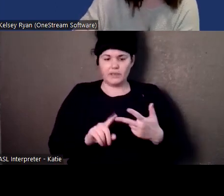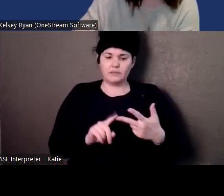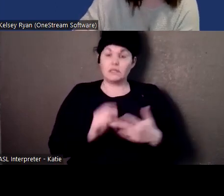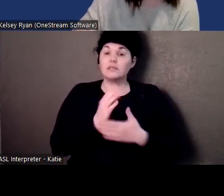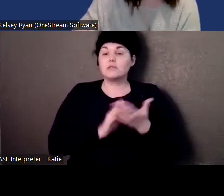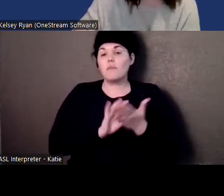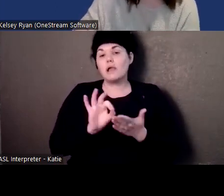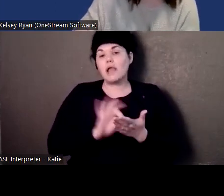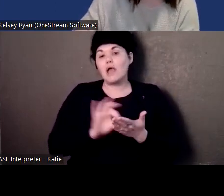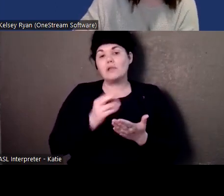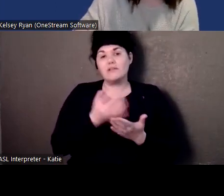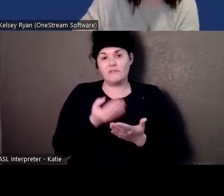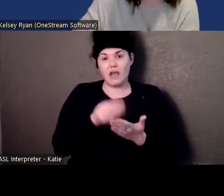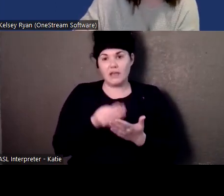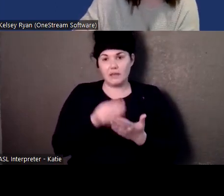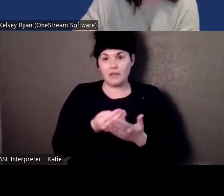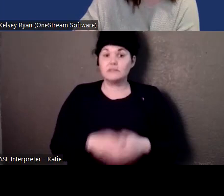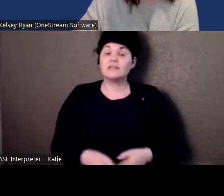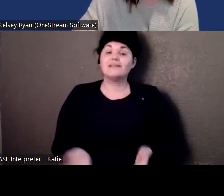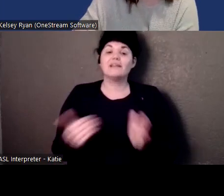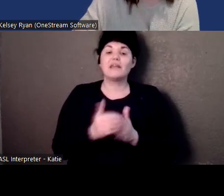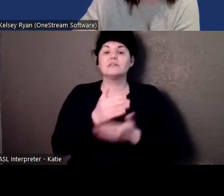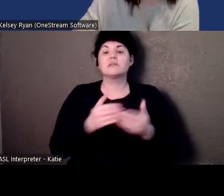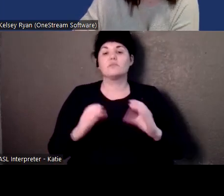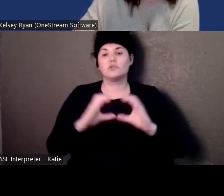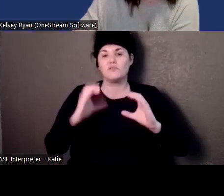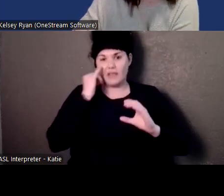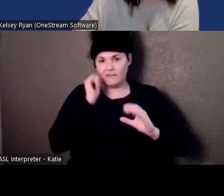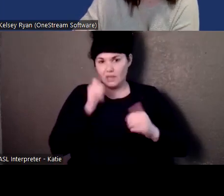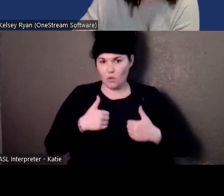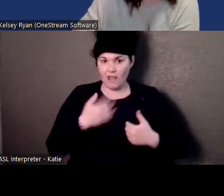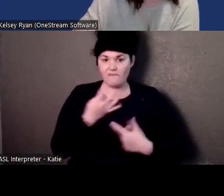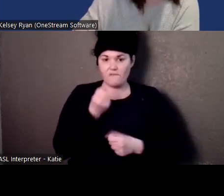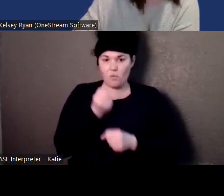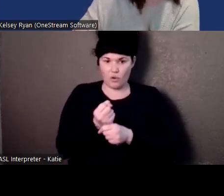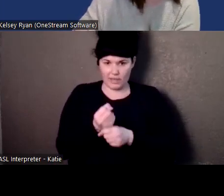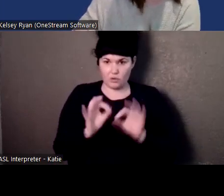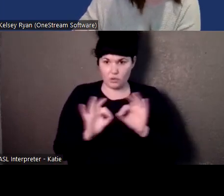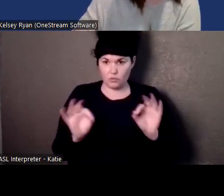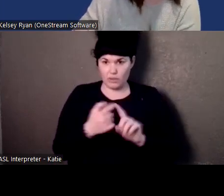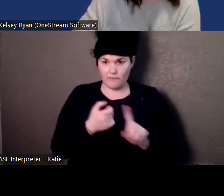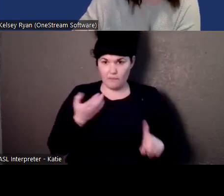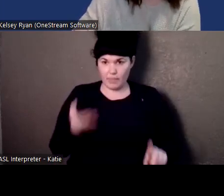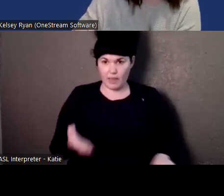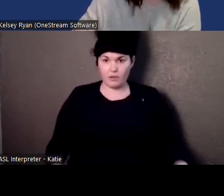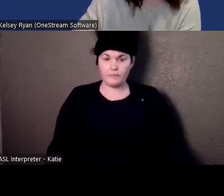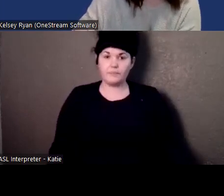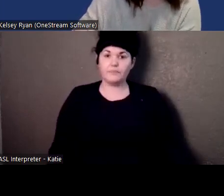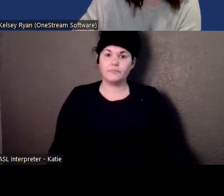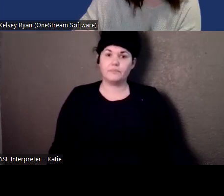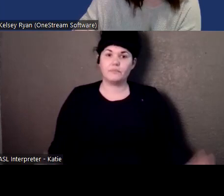and finance, and then once again, some certifications if they don't have a 4-year degree from there. Then our